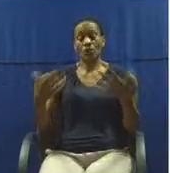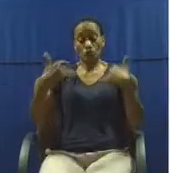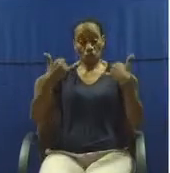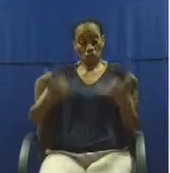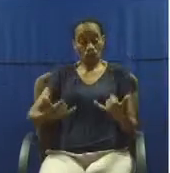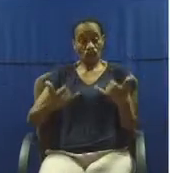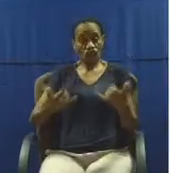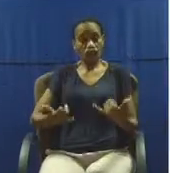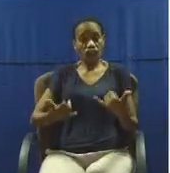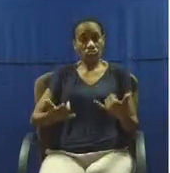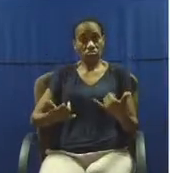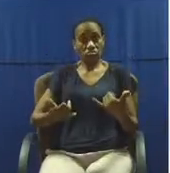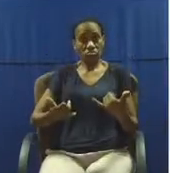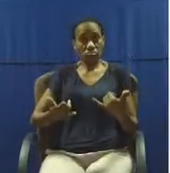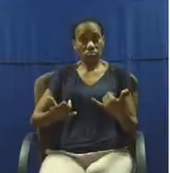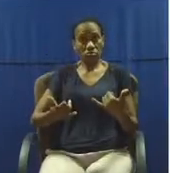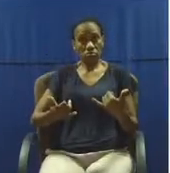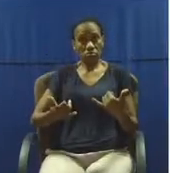we